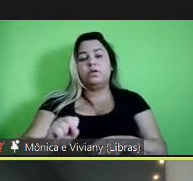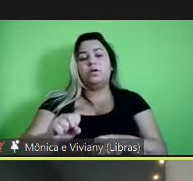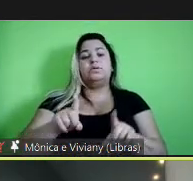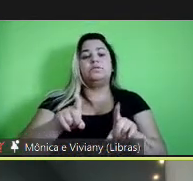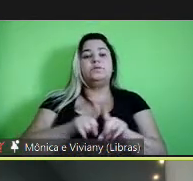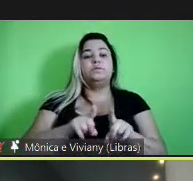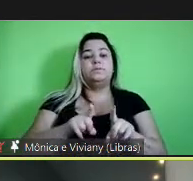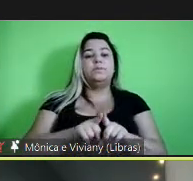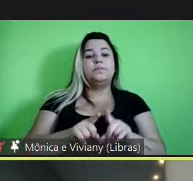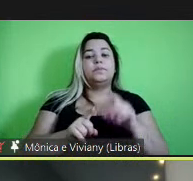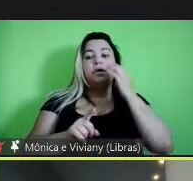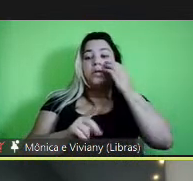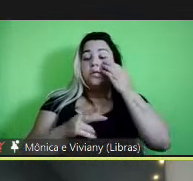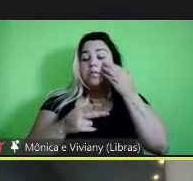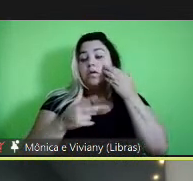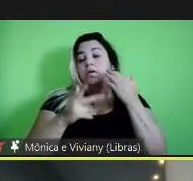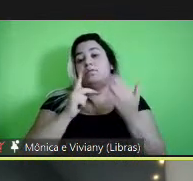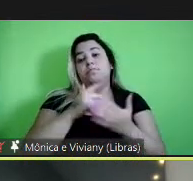which is